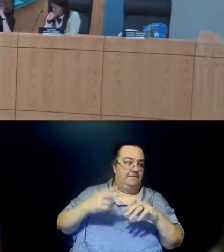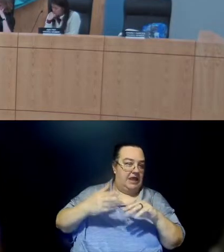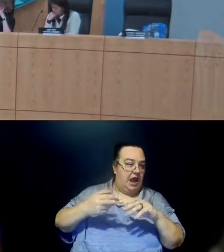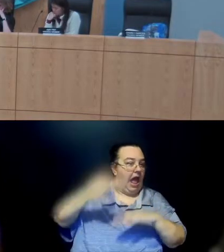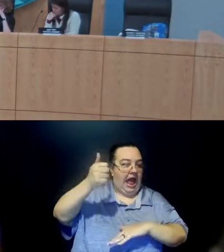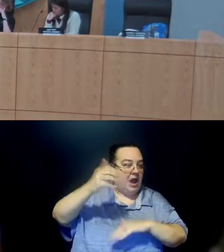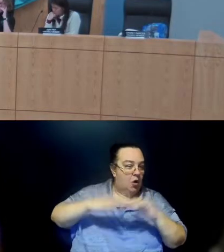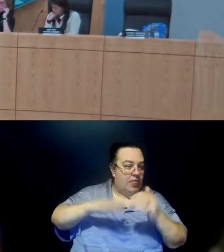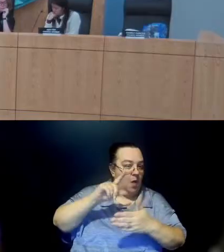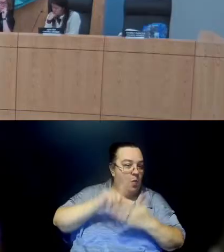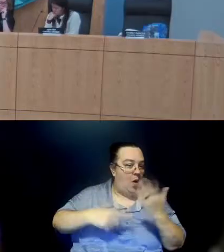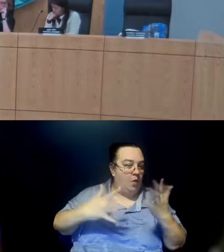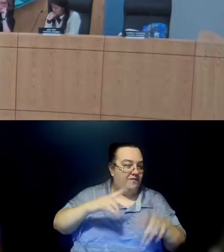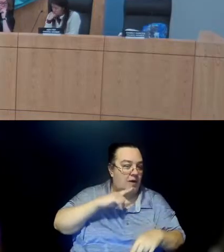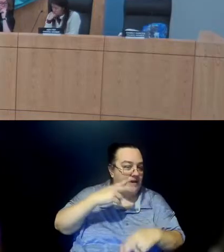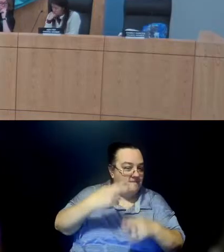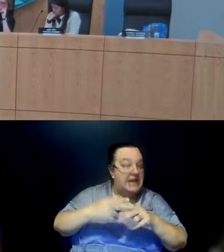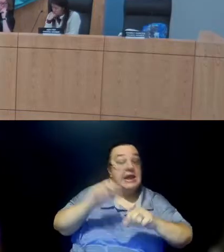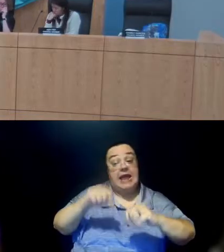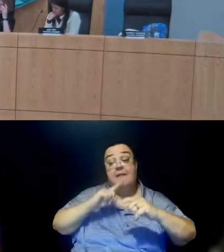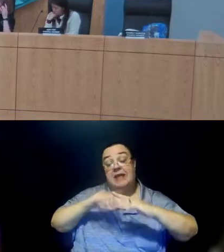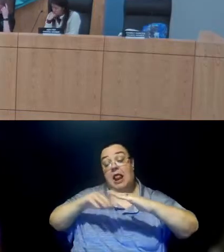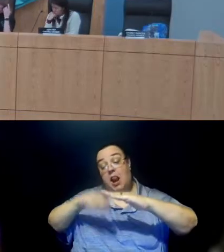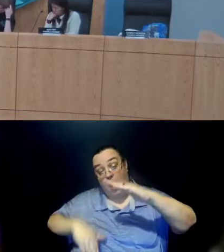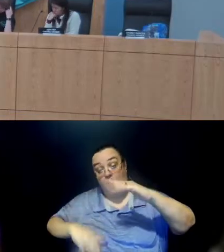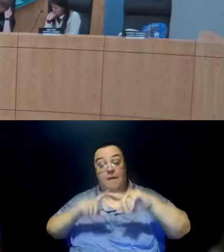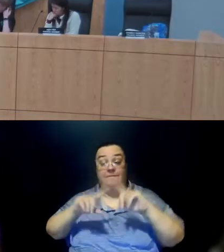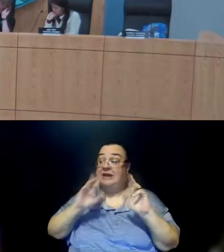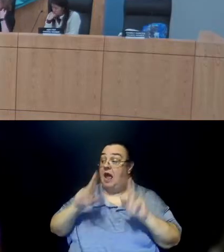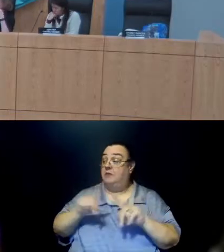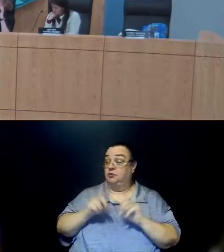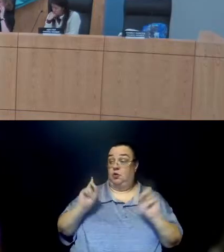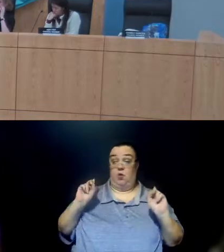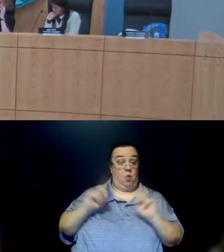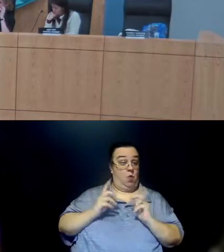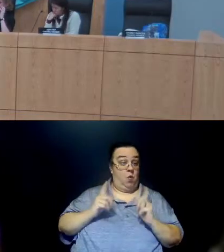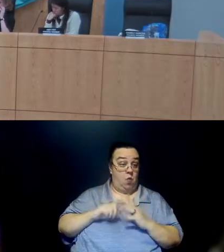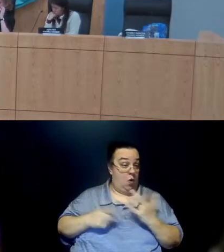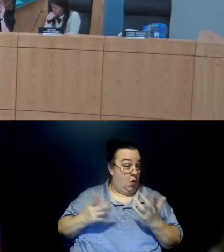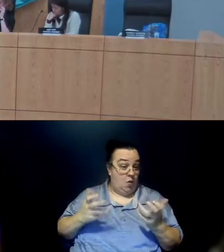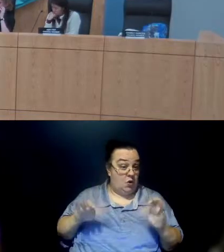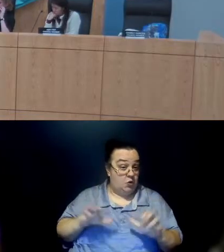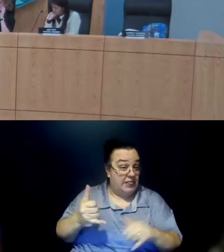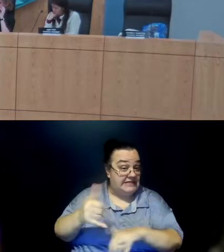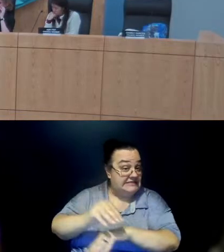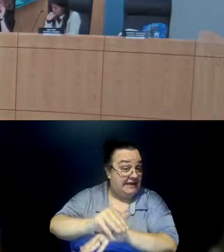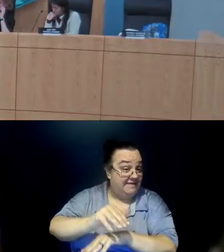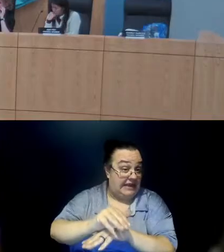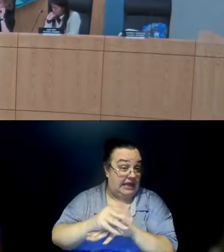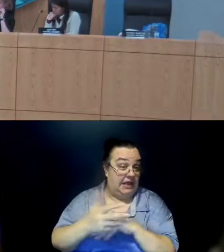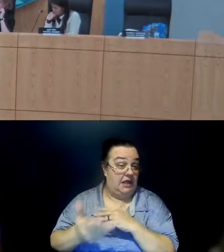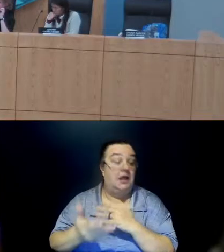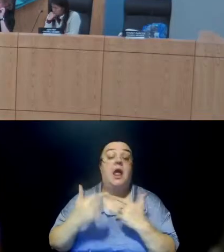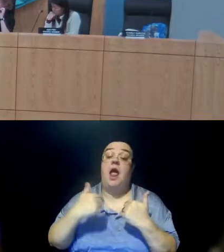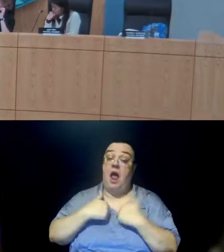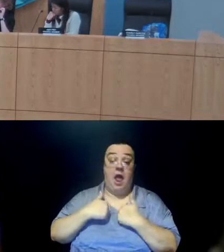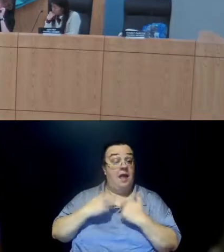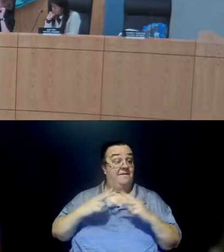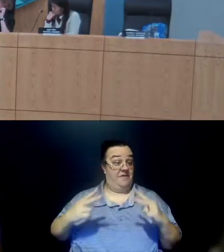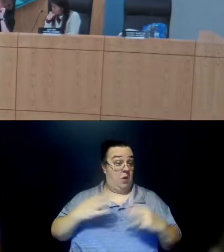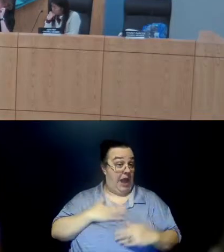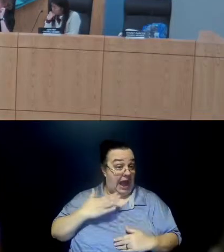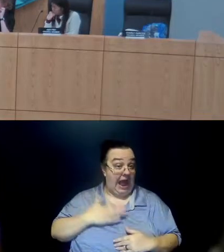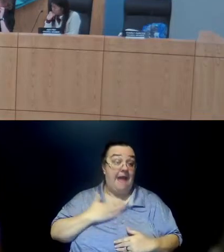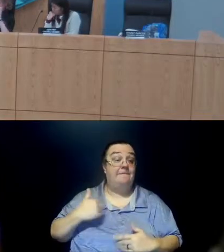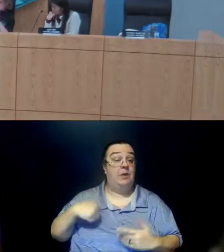of, well, it's up to you what you want to do this evening. I'm very happy that we're close